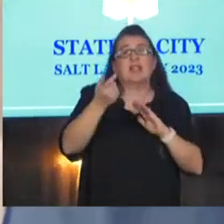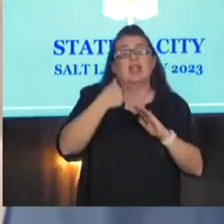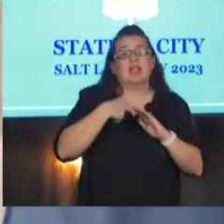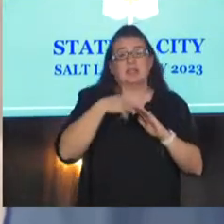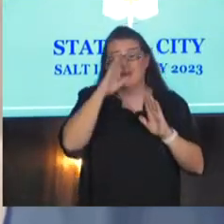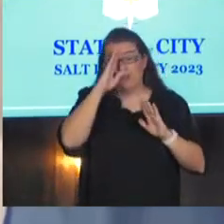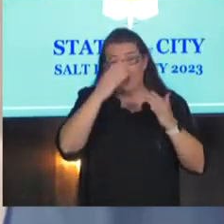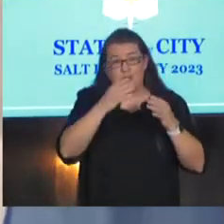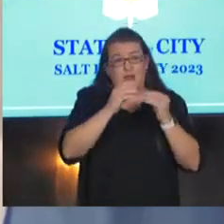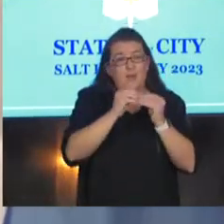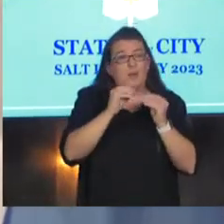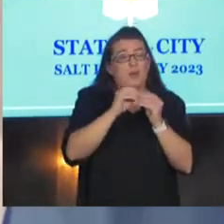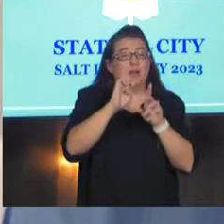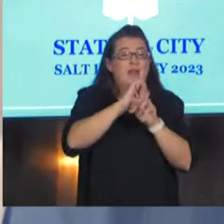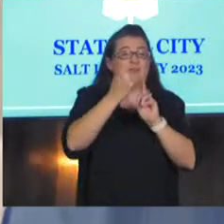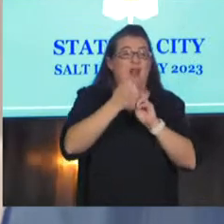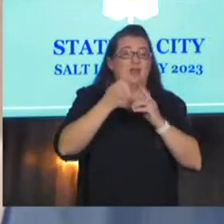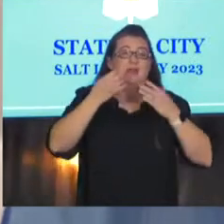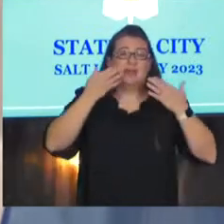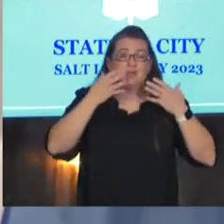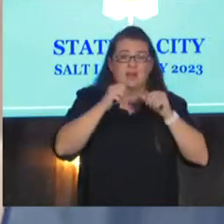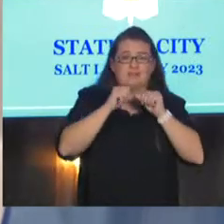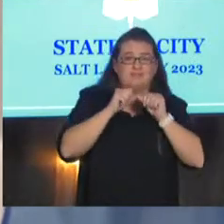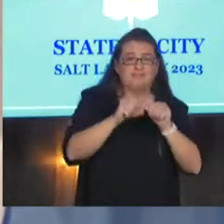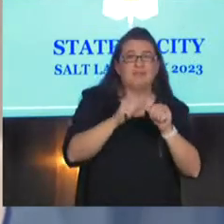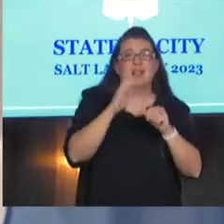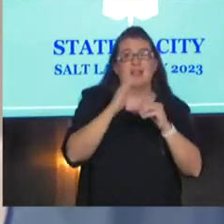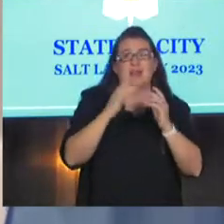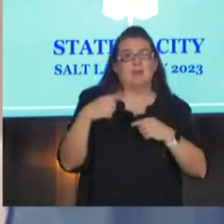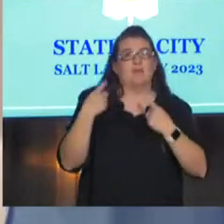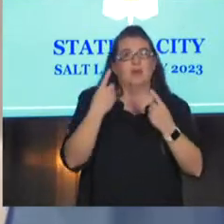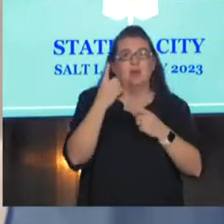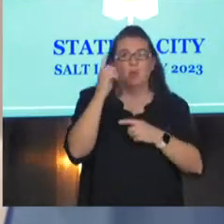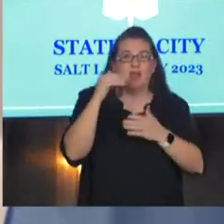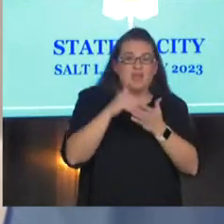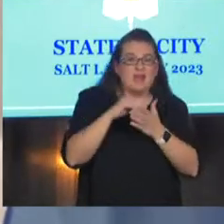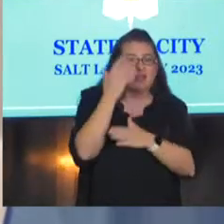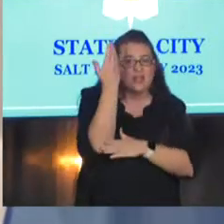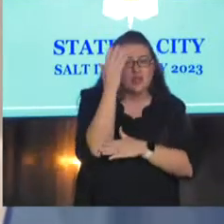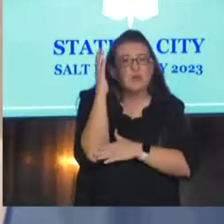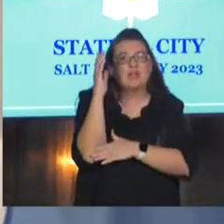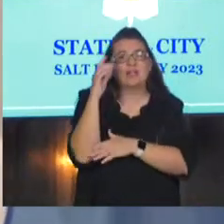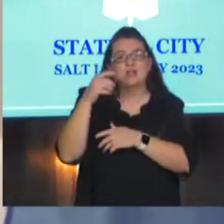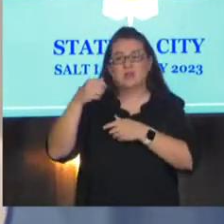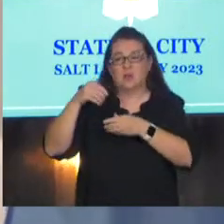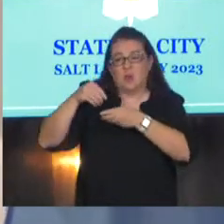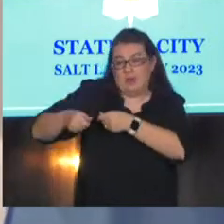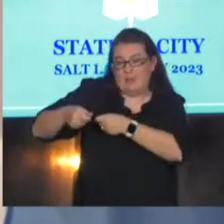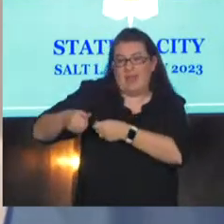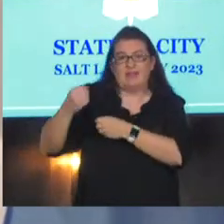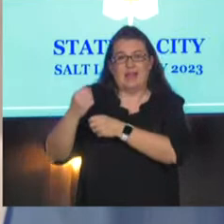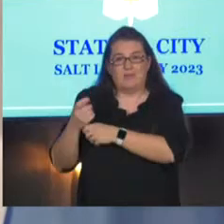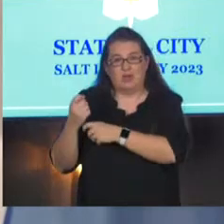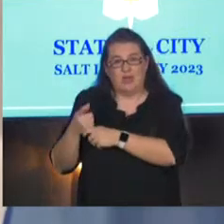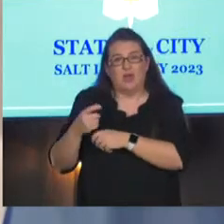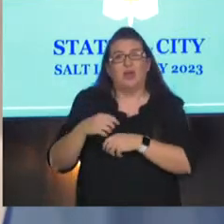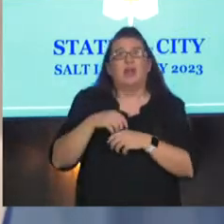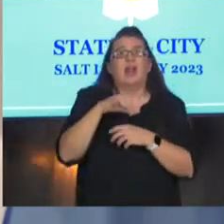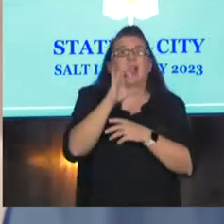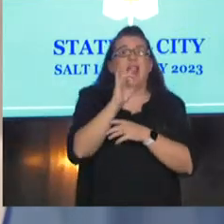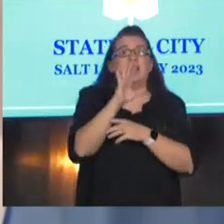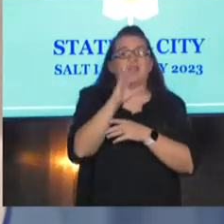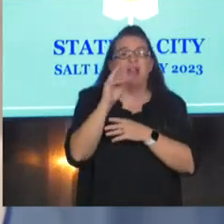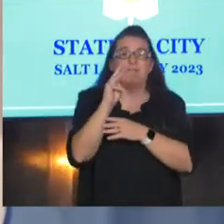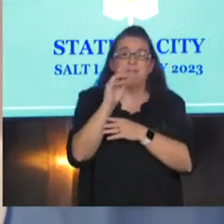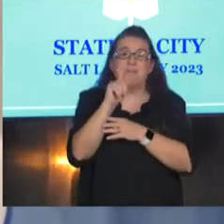environmentally resilient than ever before. The 1,000 trees we've planted on the west side each year, the $85 million parks bond